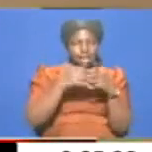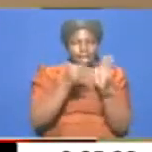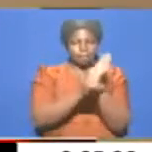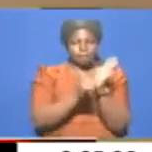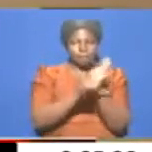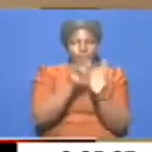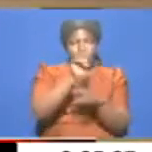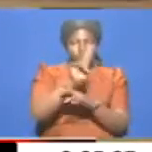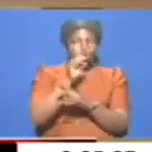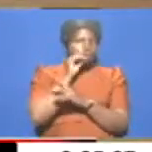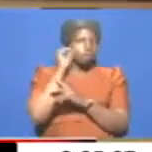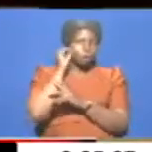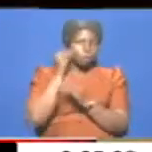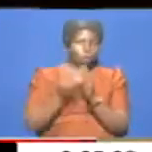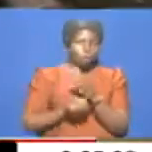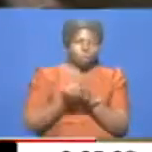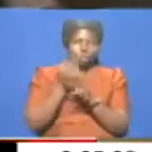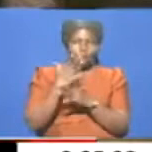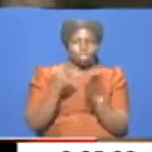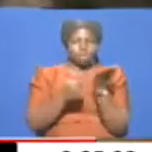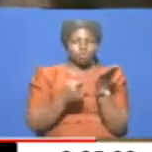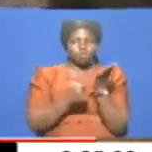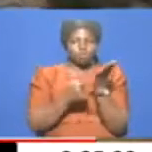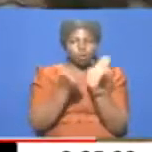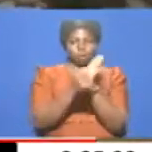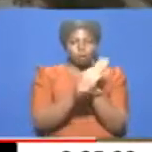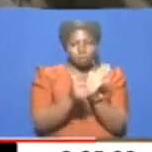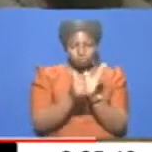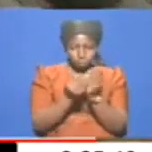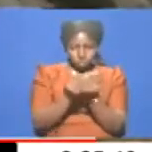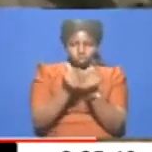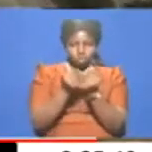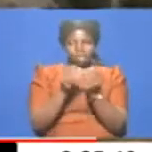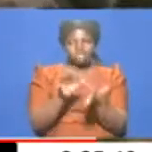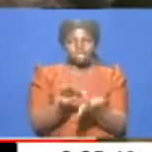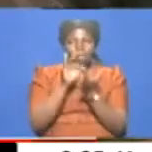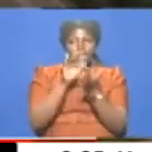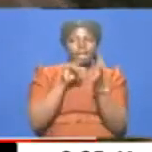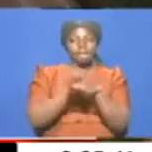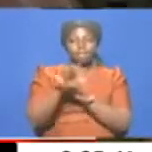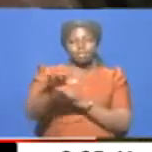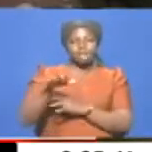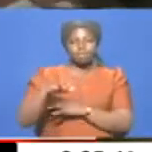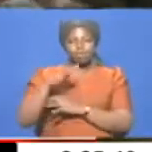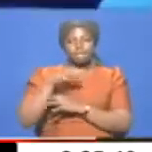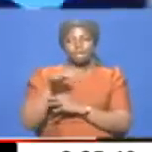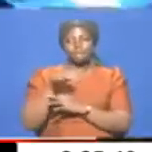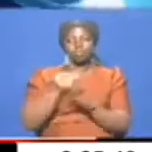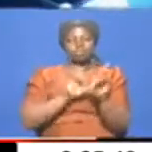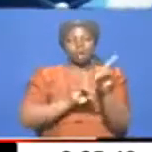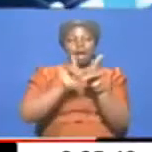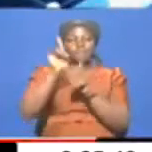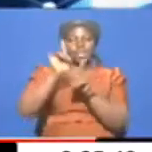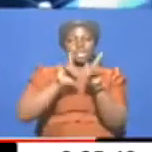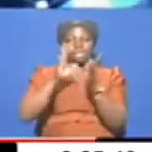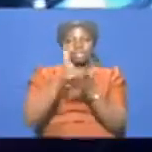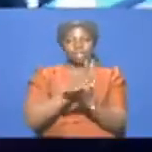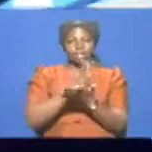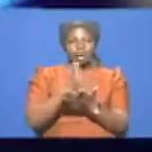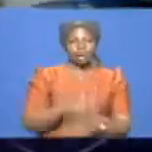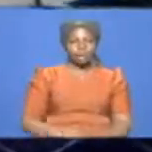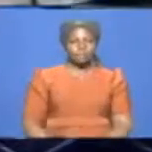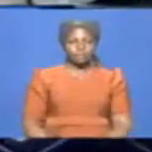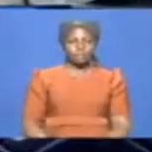homegrown technological solutions, especially in the transport and logistics sector. Alan Aoko, Tech One.